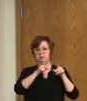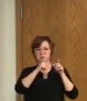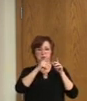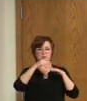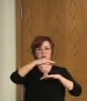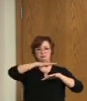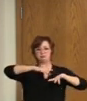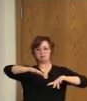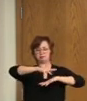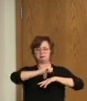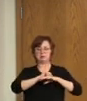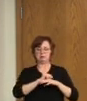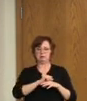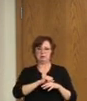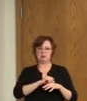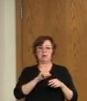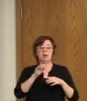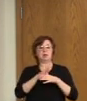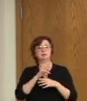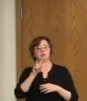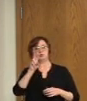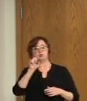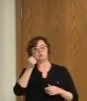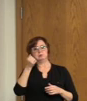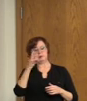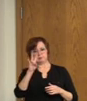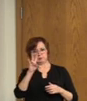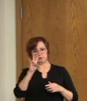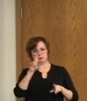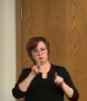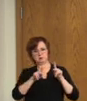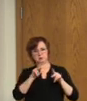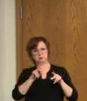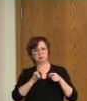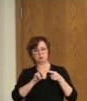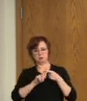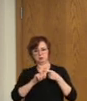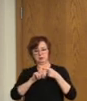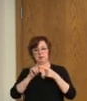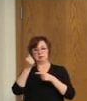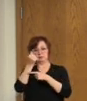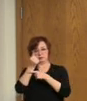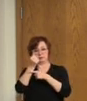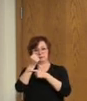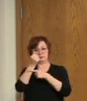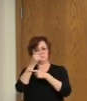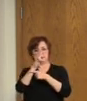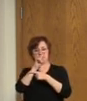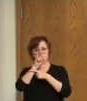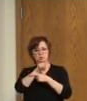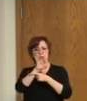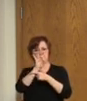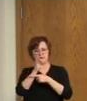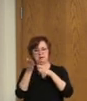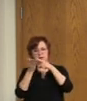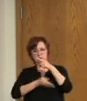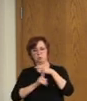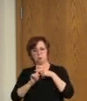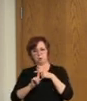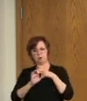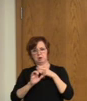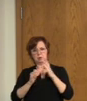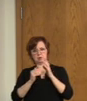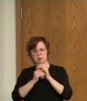217 cases per day, 17.9 cases per 100,000. We still have 124